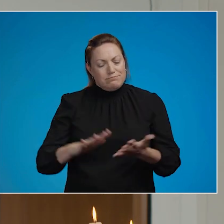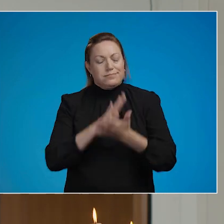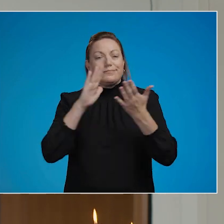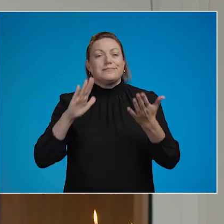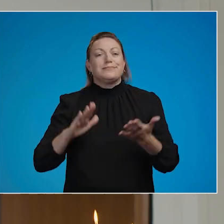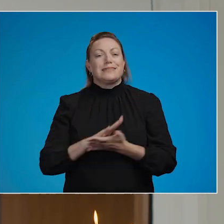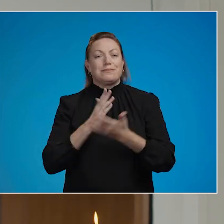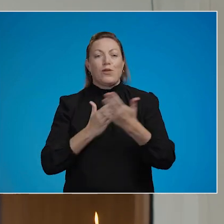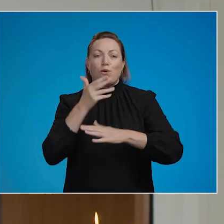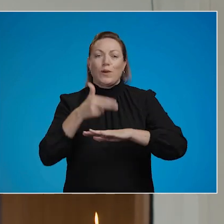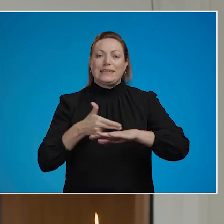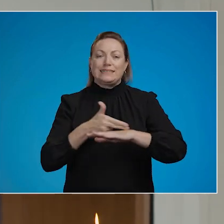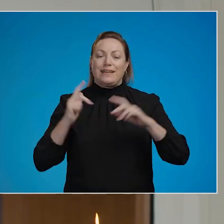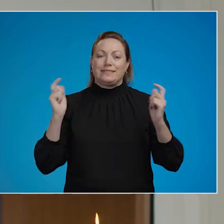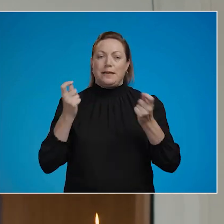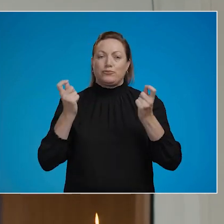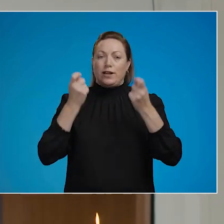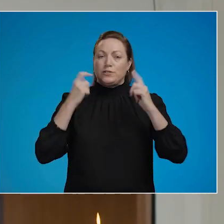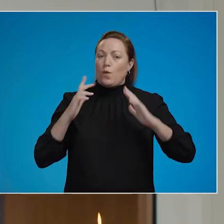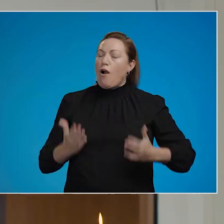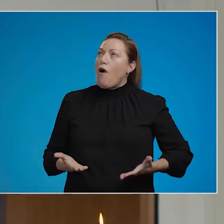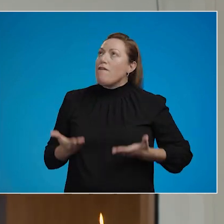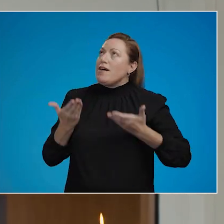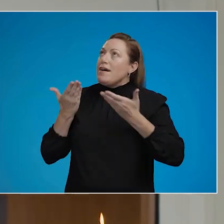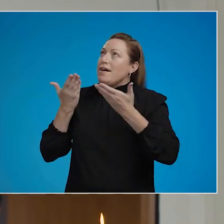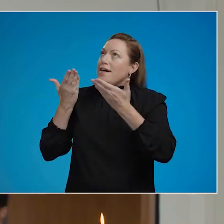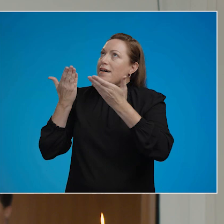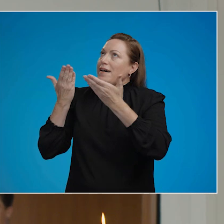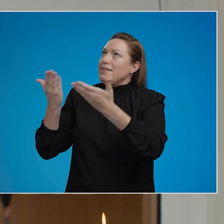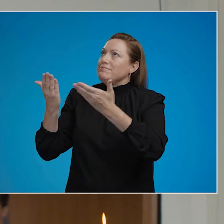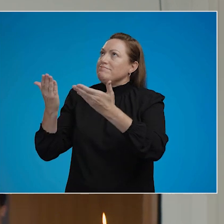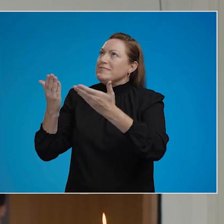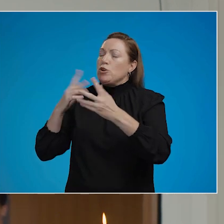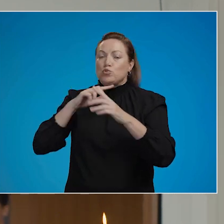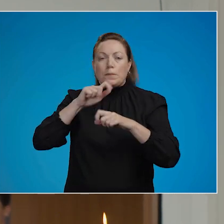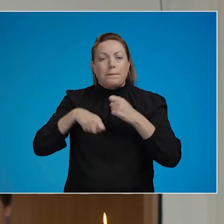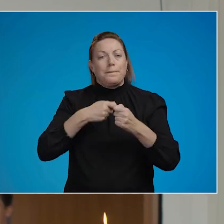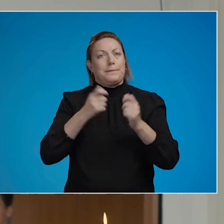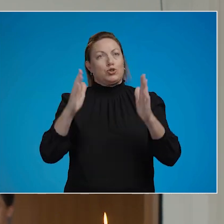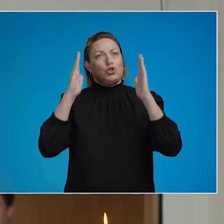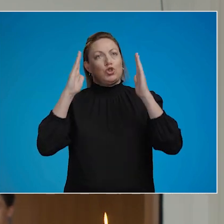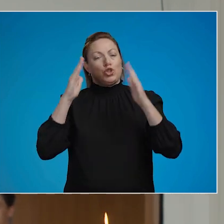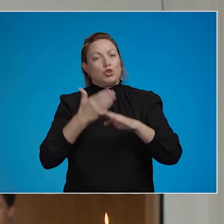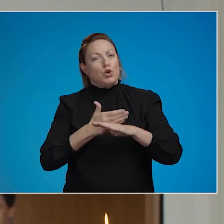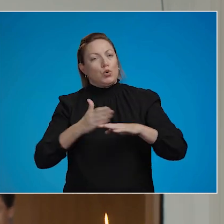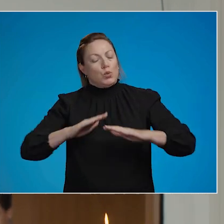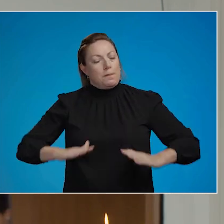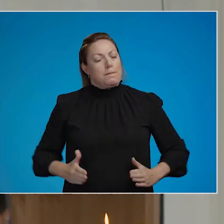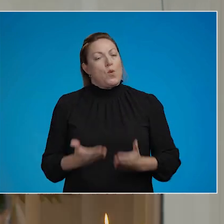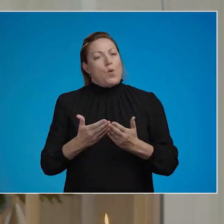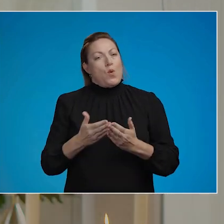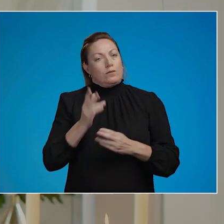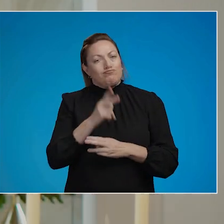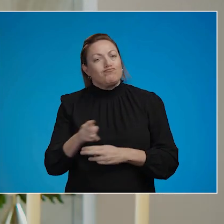Exultant with paschal gladness, O Lord, we offer the sacrifice by which your church is wondrously reborn and nourished through